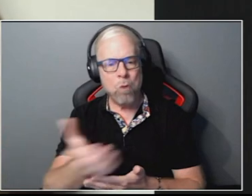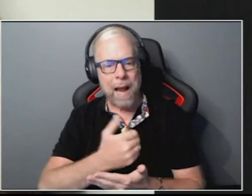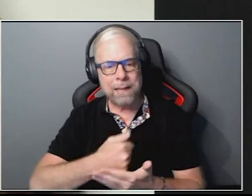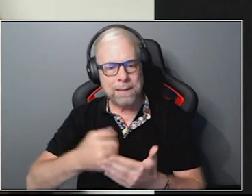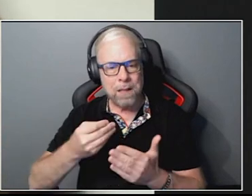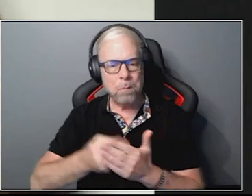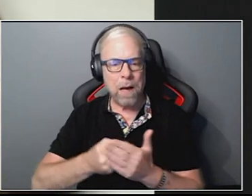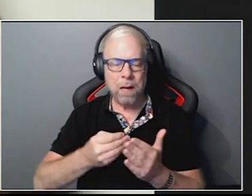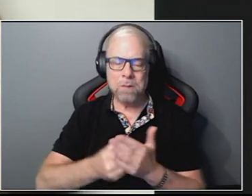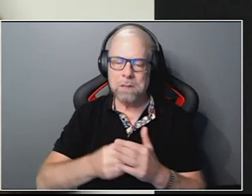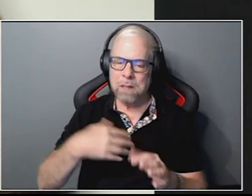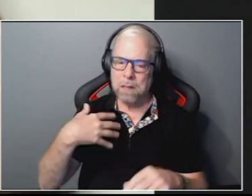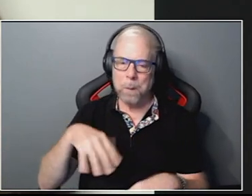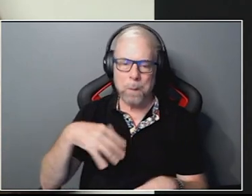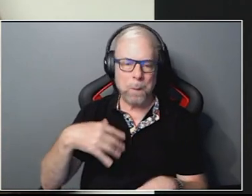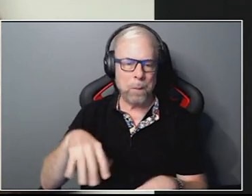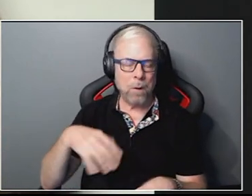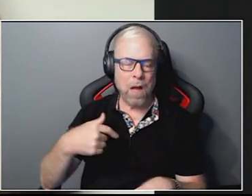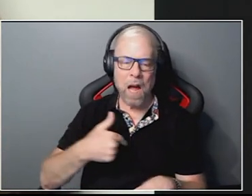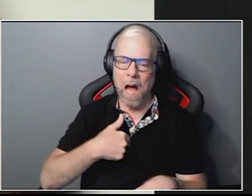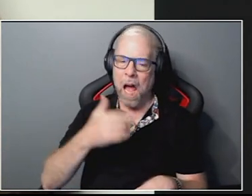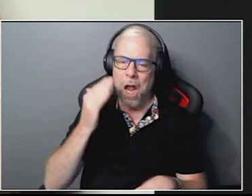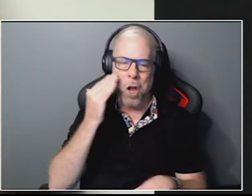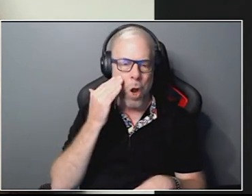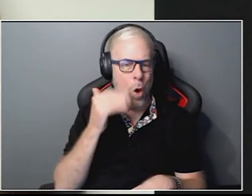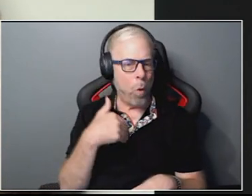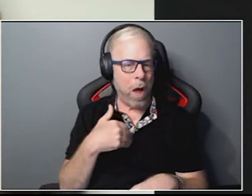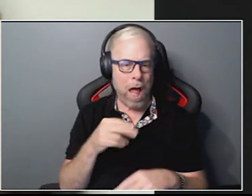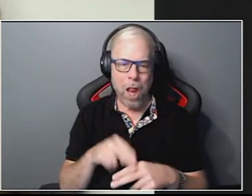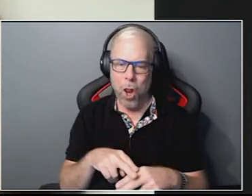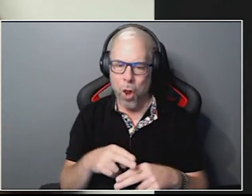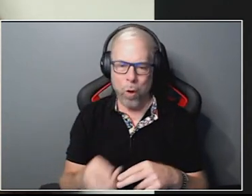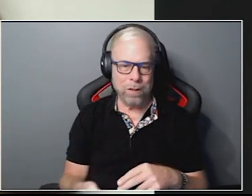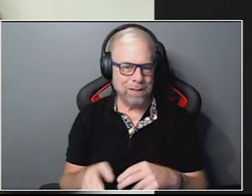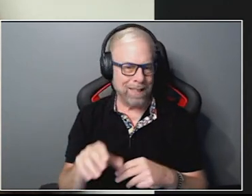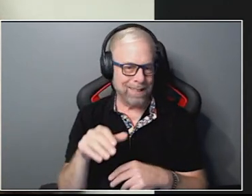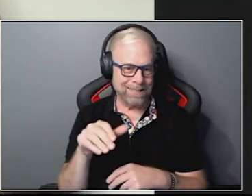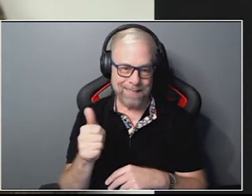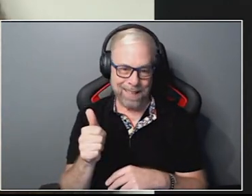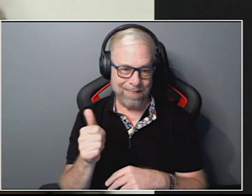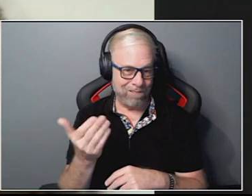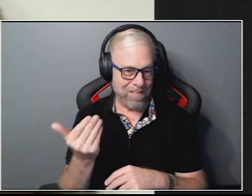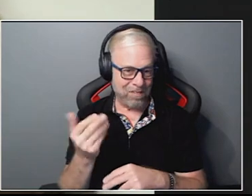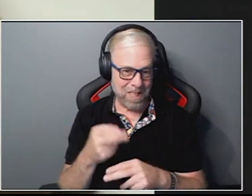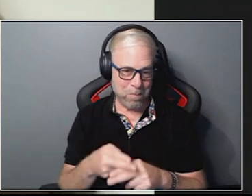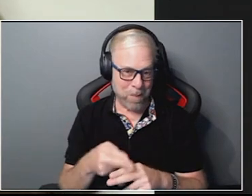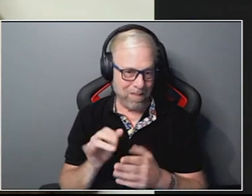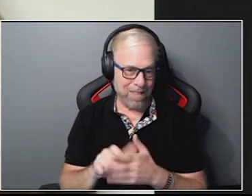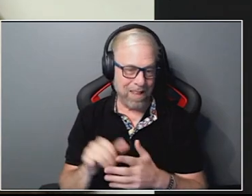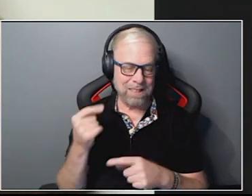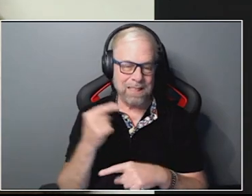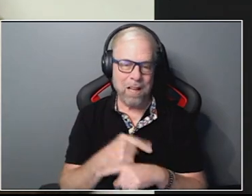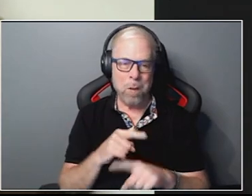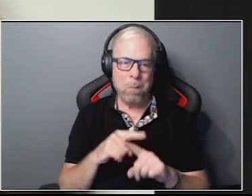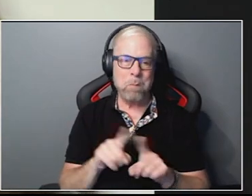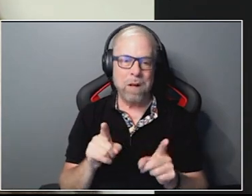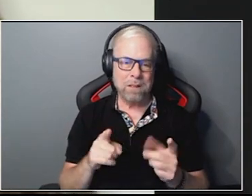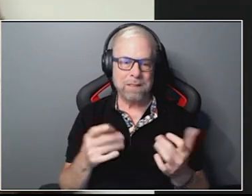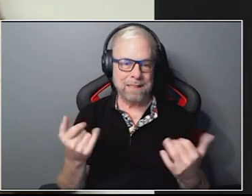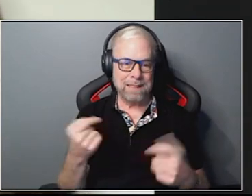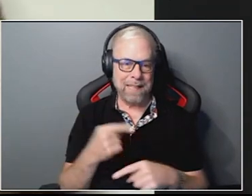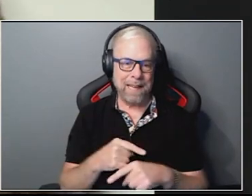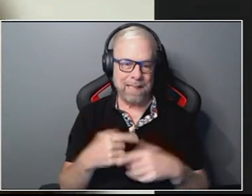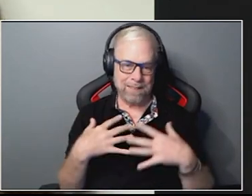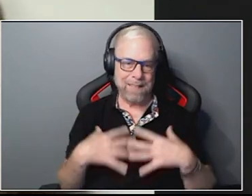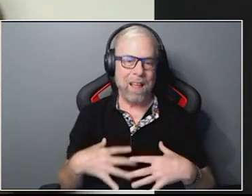Lord. I know I lost at least 10, 15 pounds that day. But that awareness today, let's kind of remind me of